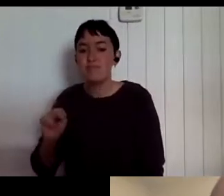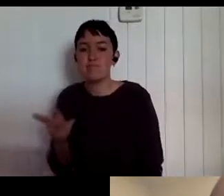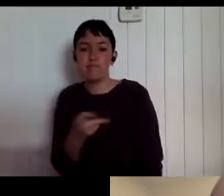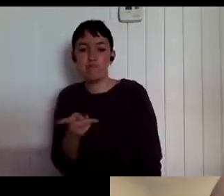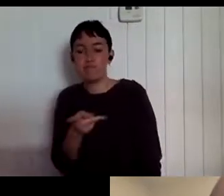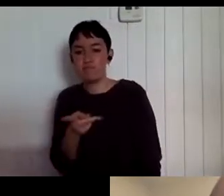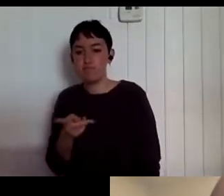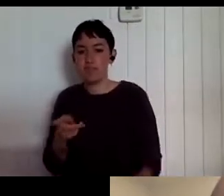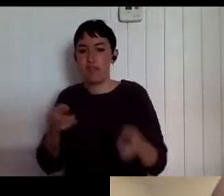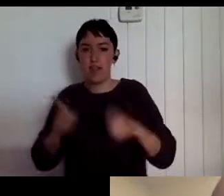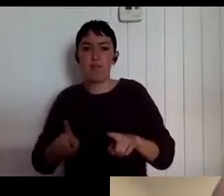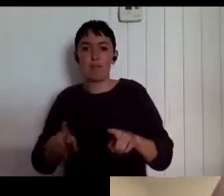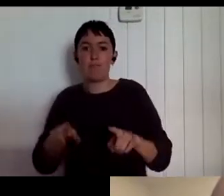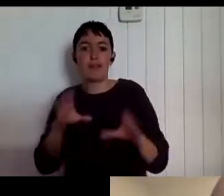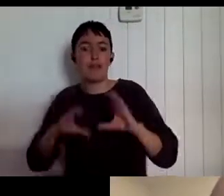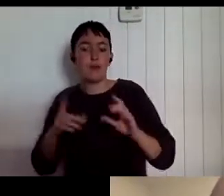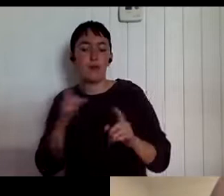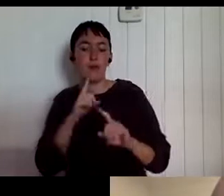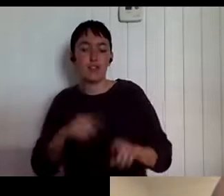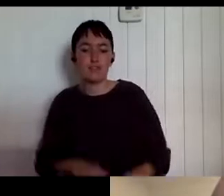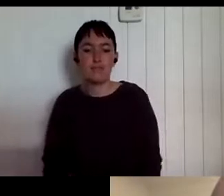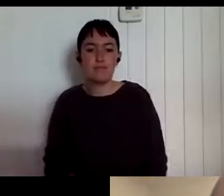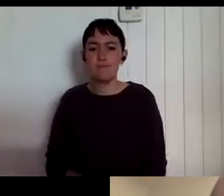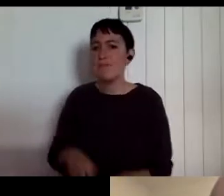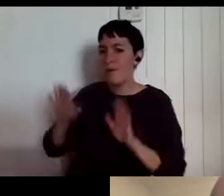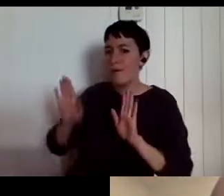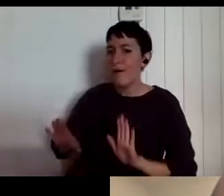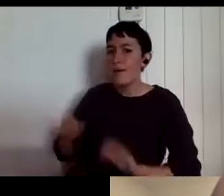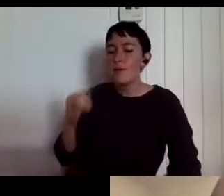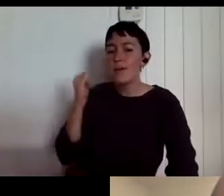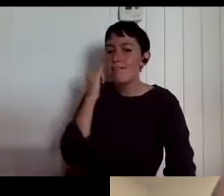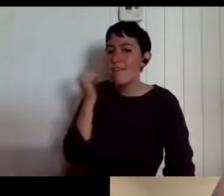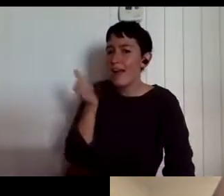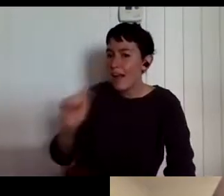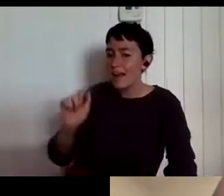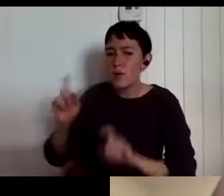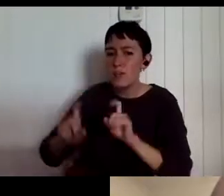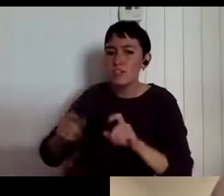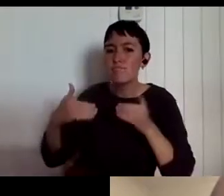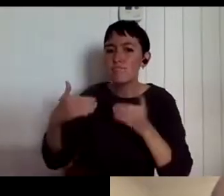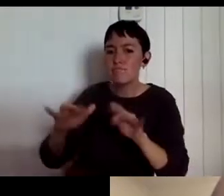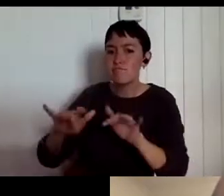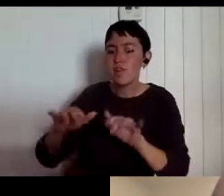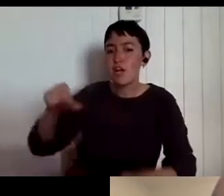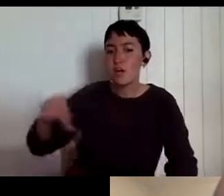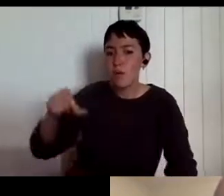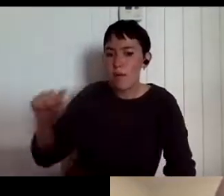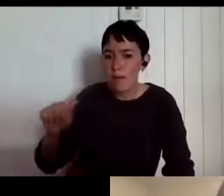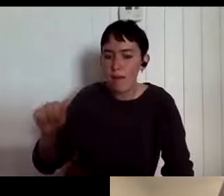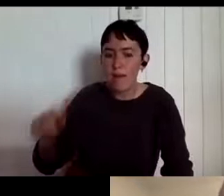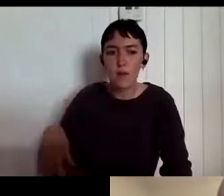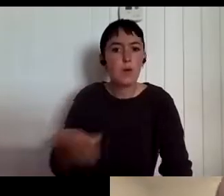Very cool. Great. If anybody has questions, please submit them to the Q&A. Oh, we've got a lot of questions coming in from